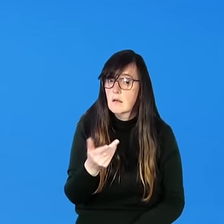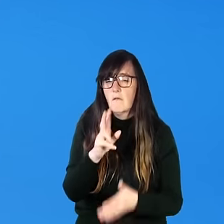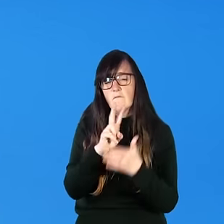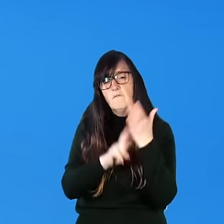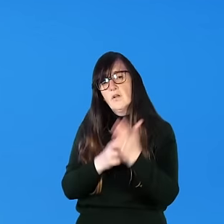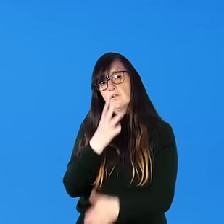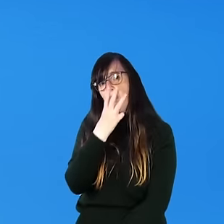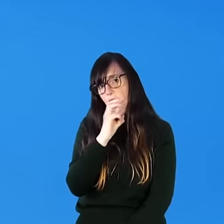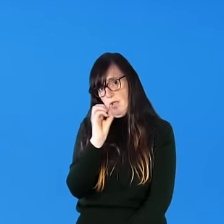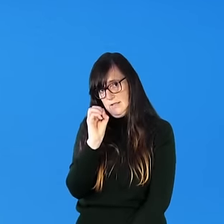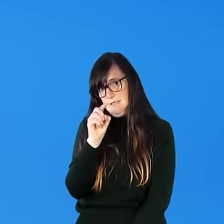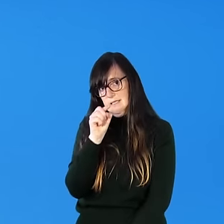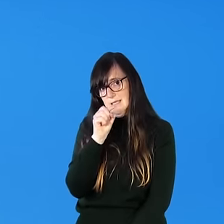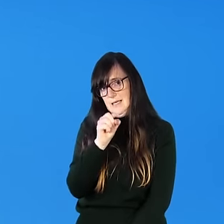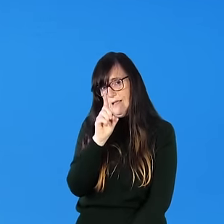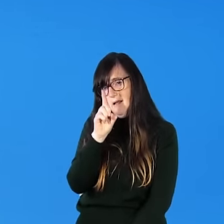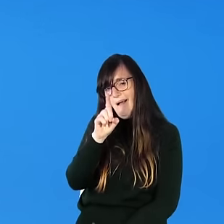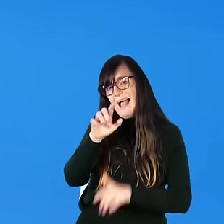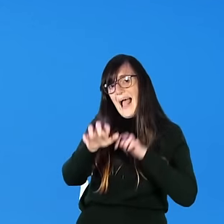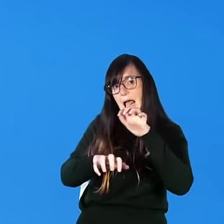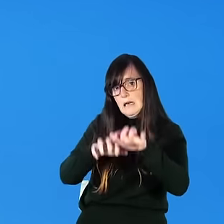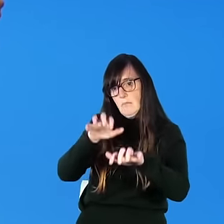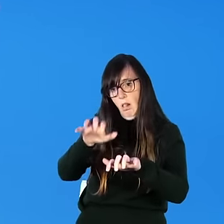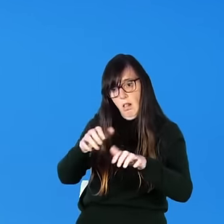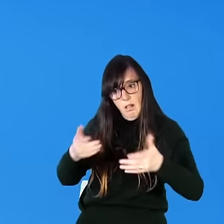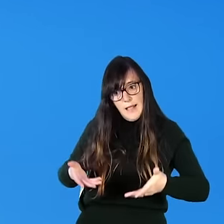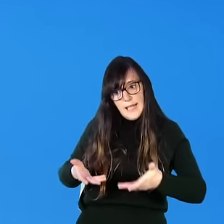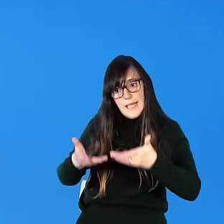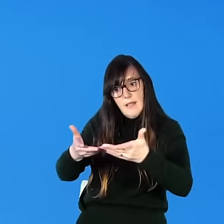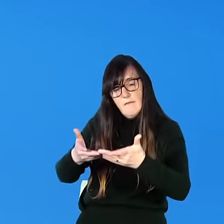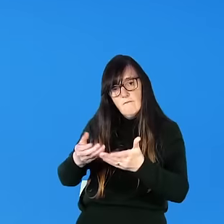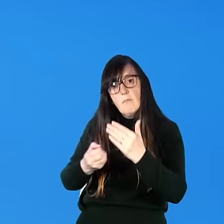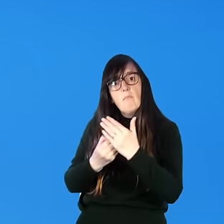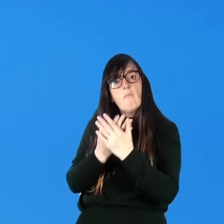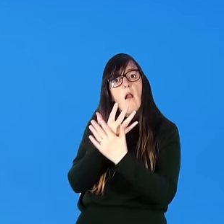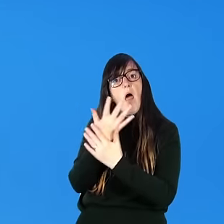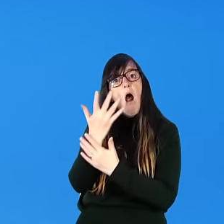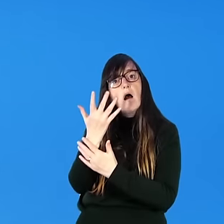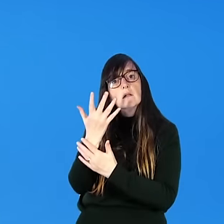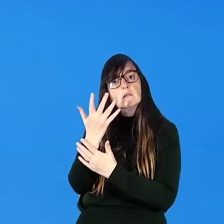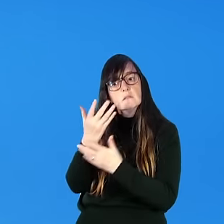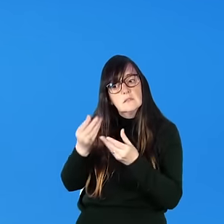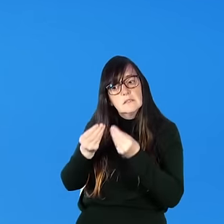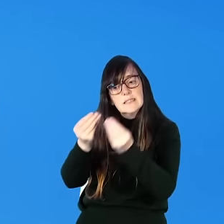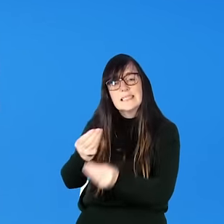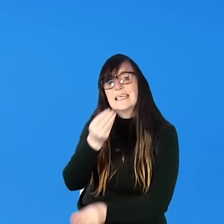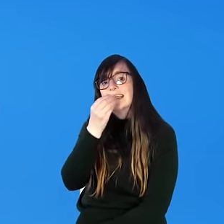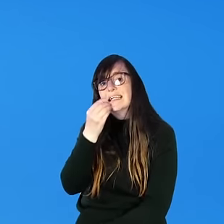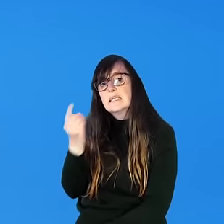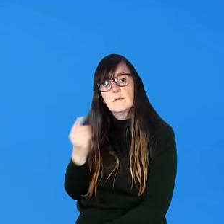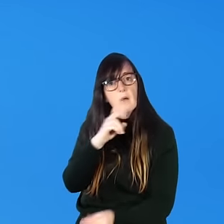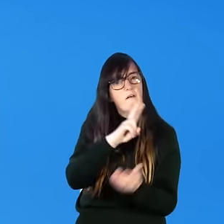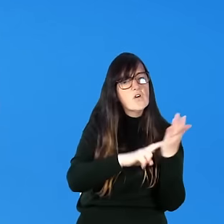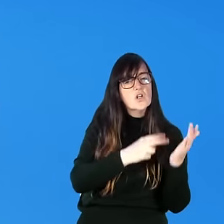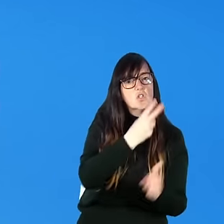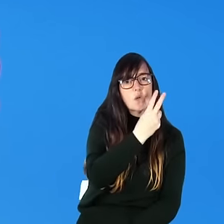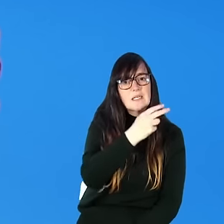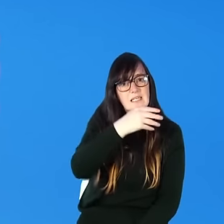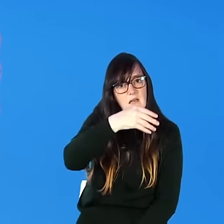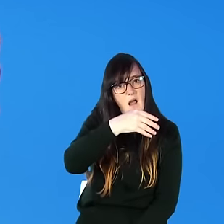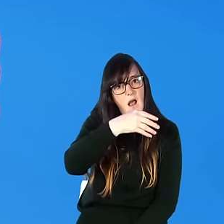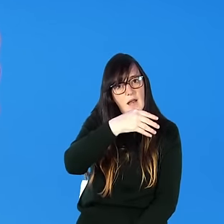30, the animals are given plants to eat. But in verse 29, humans are